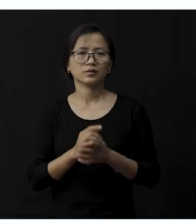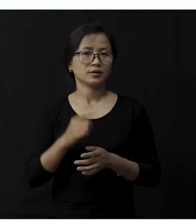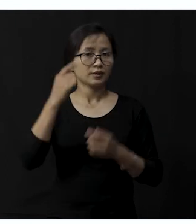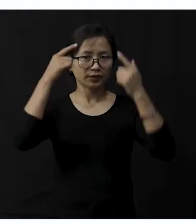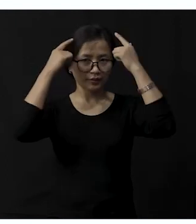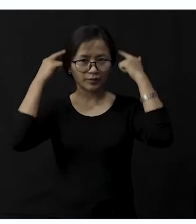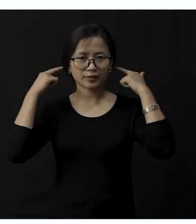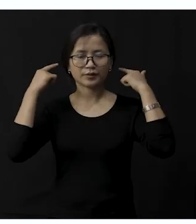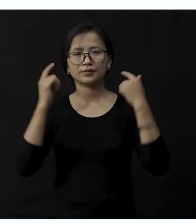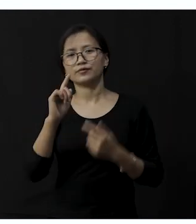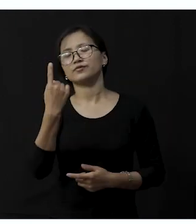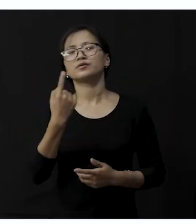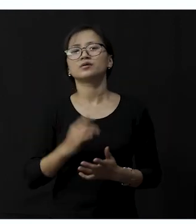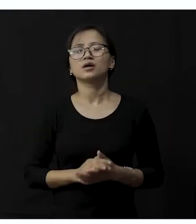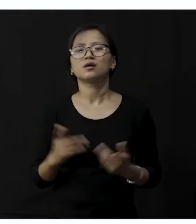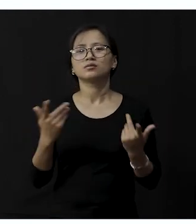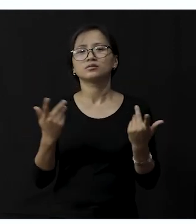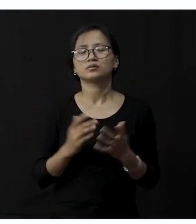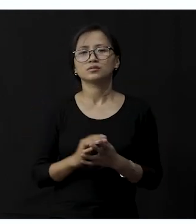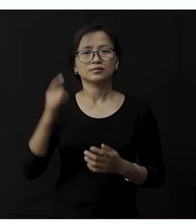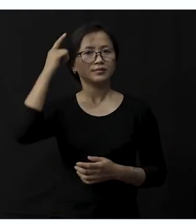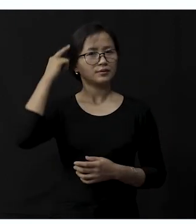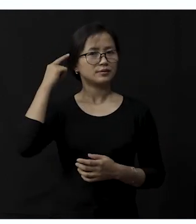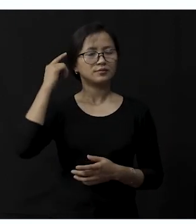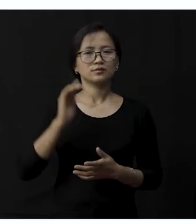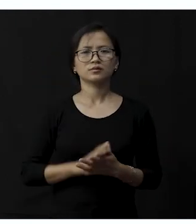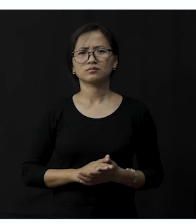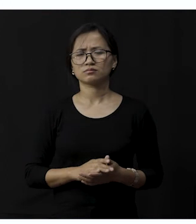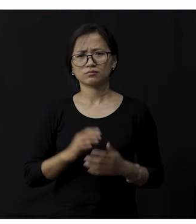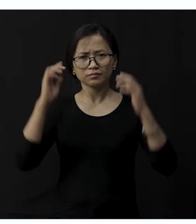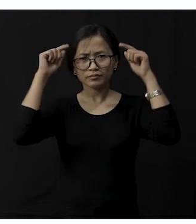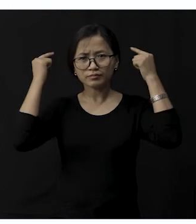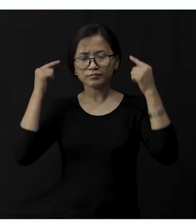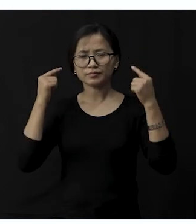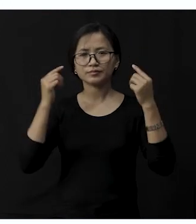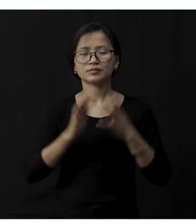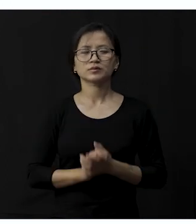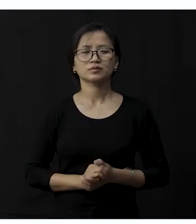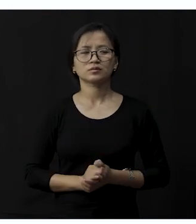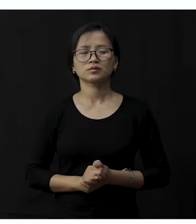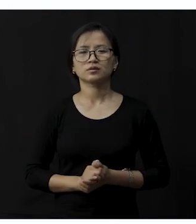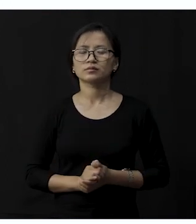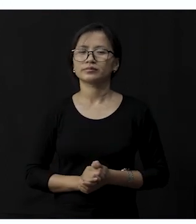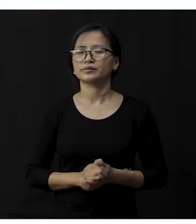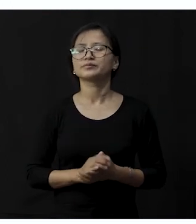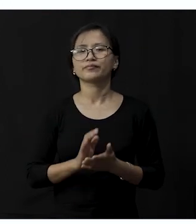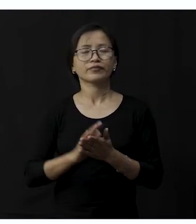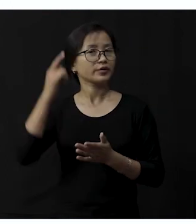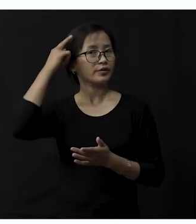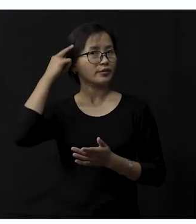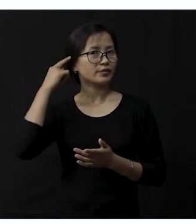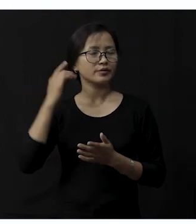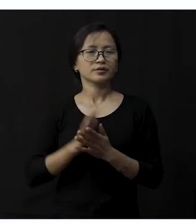So how is the hair? I think curly. So let's say the hair is curly, they are black.